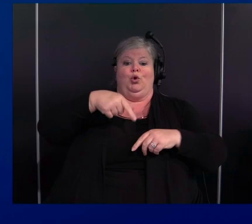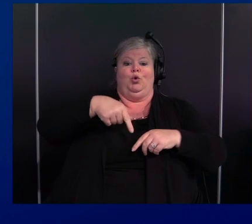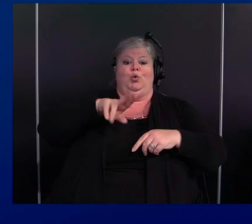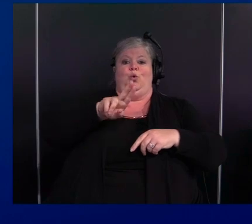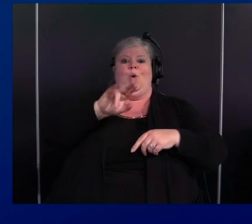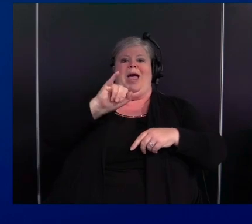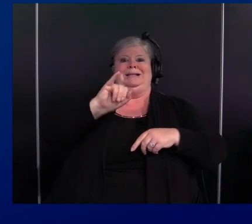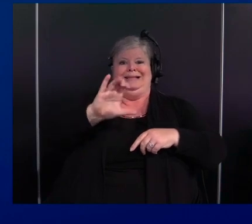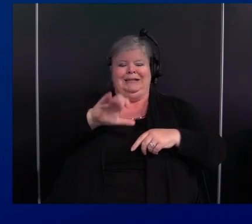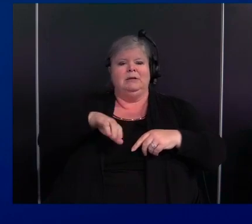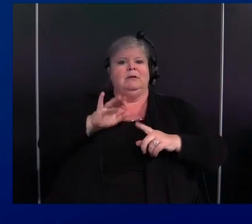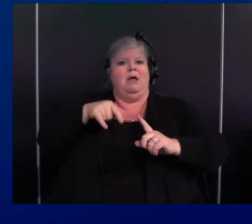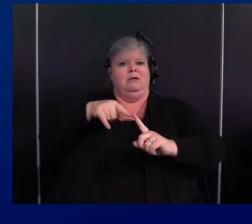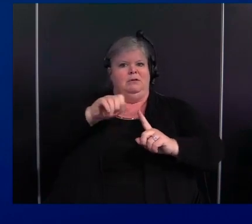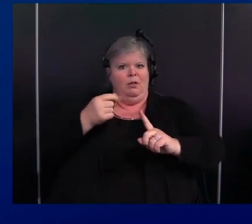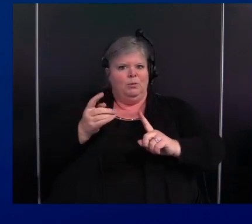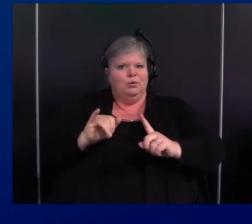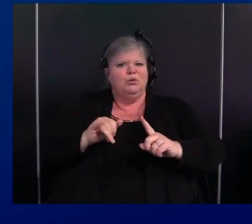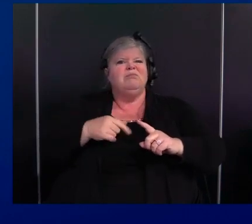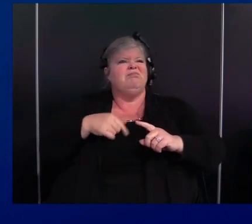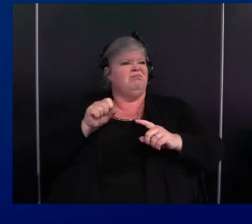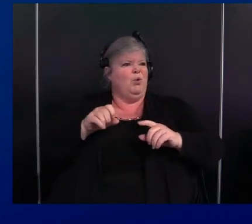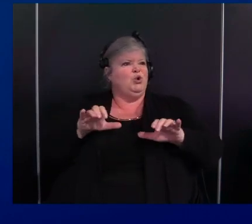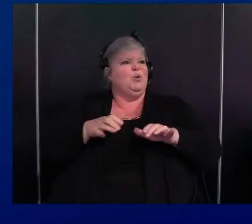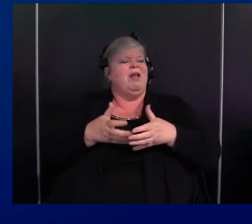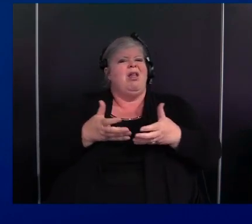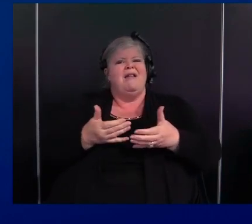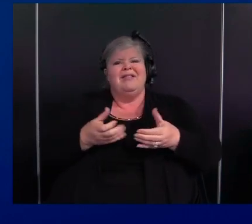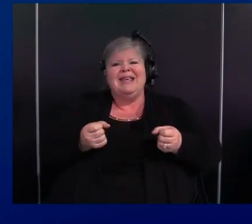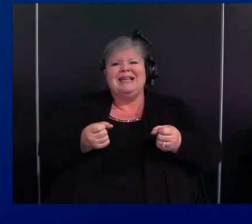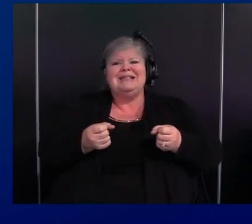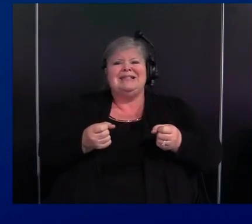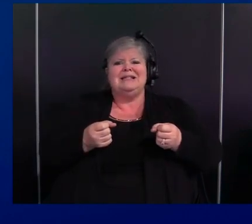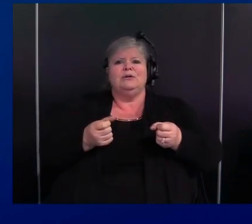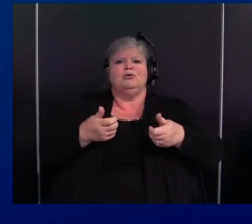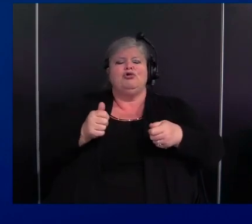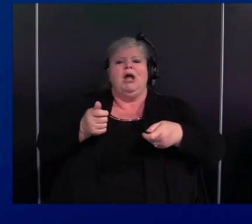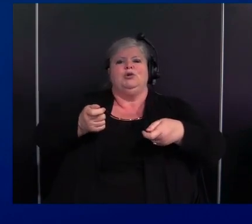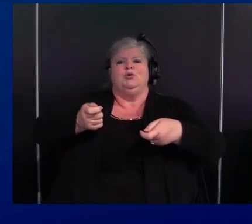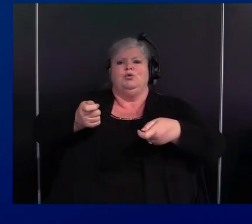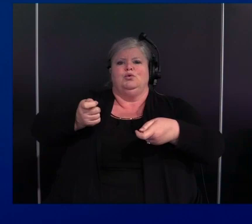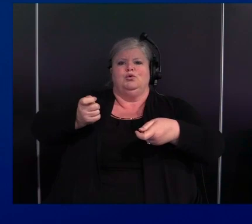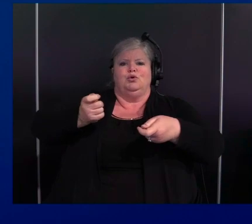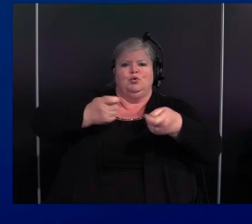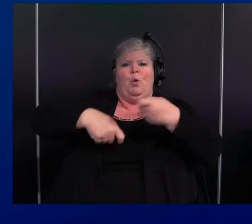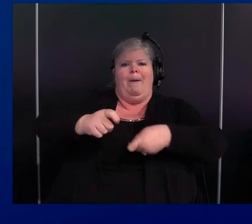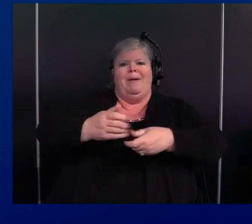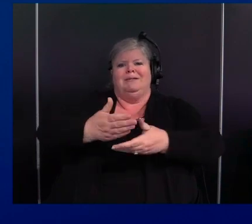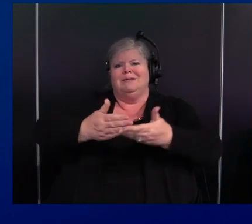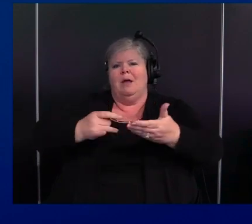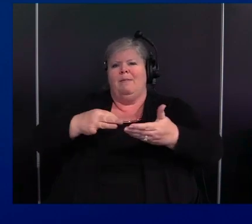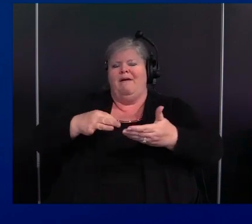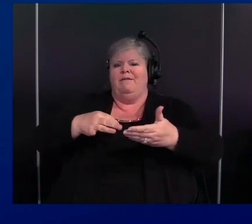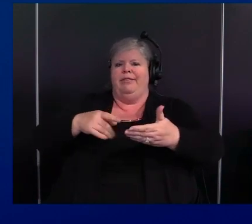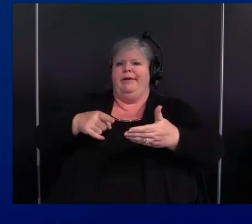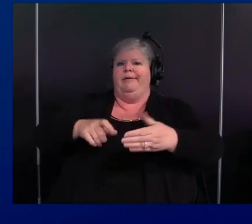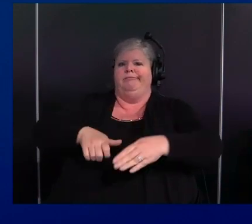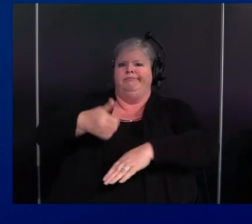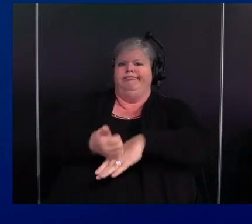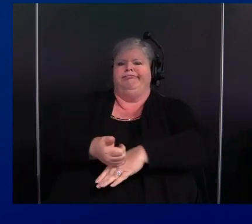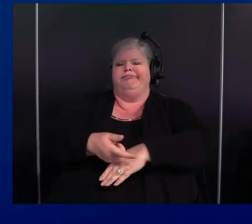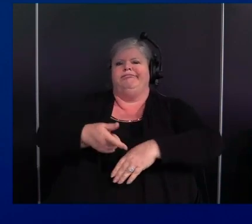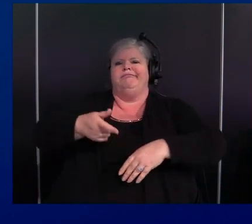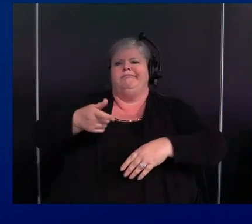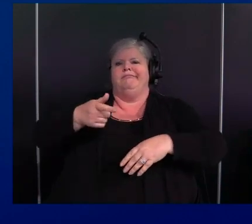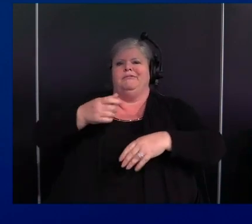And QUIC, like we're doing a lot in this space to swap out some of the underlying security infrastructure inside